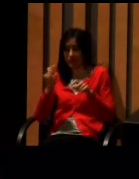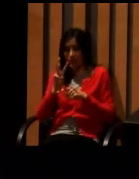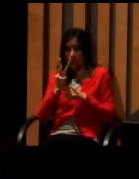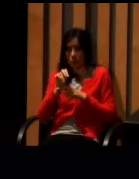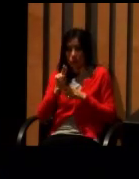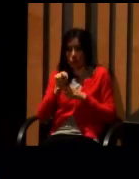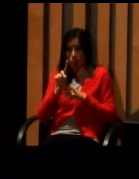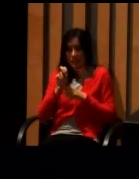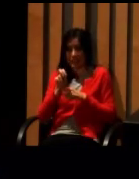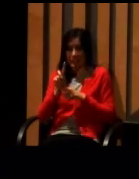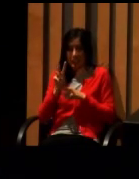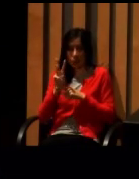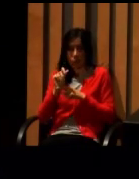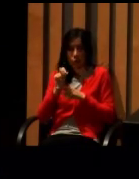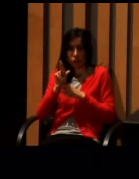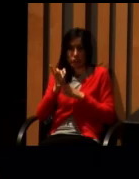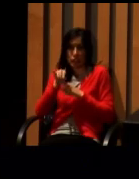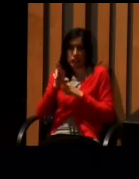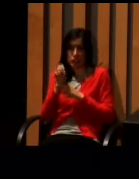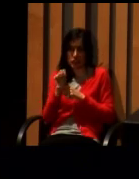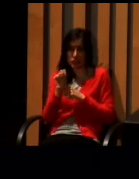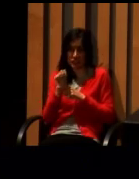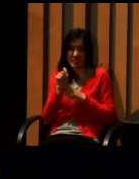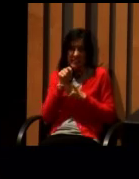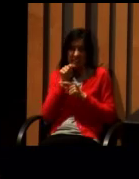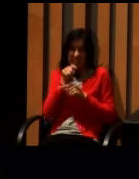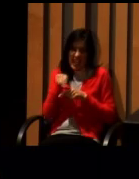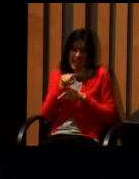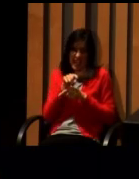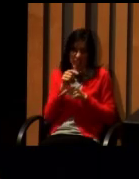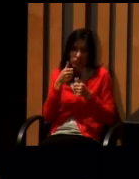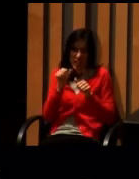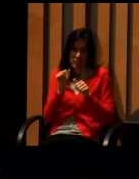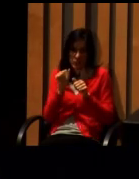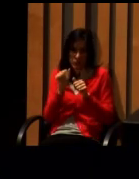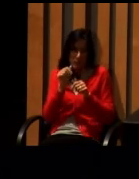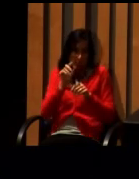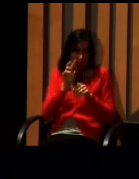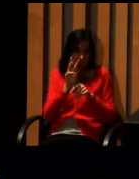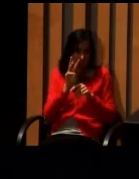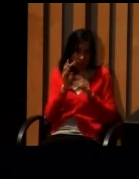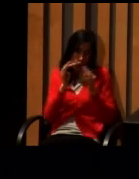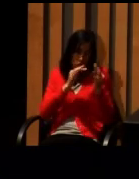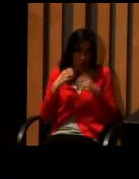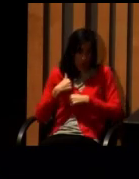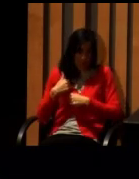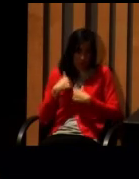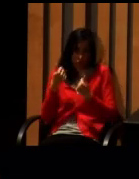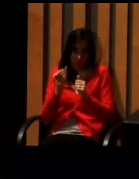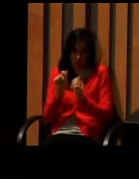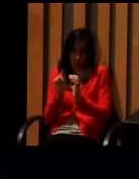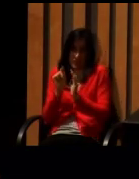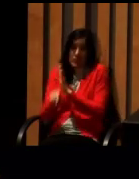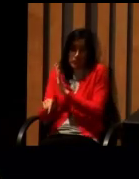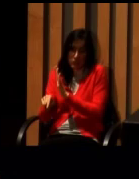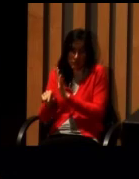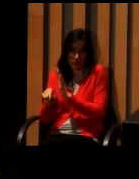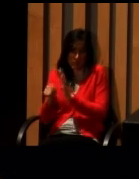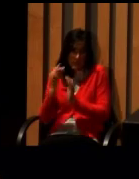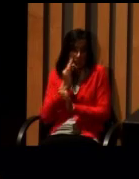essentially tried to commit genocide on the American Indian? I mean, it's a really difficult issue. It's a really difficult issue.